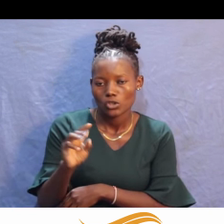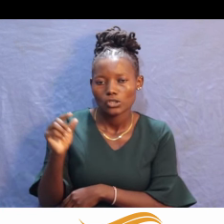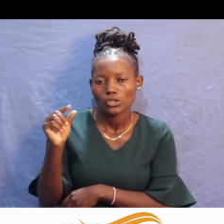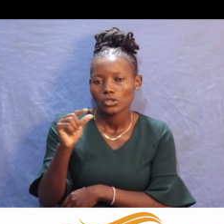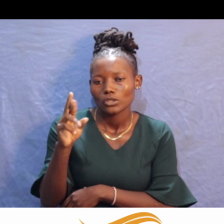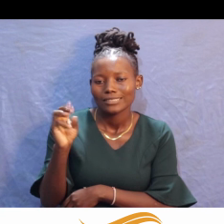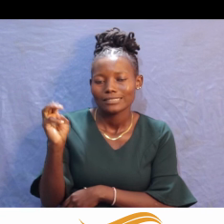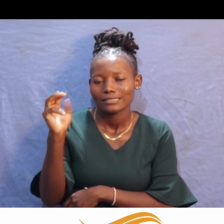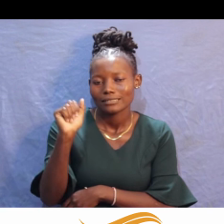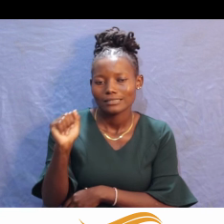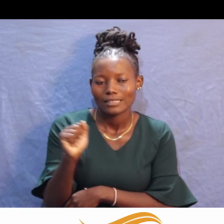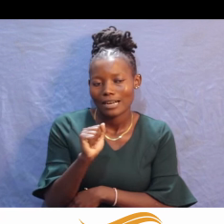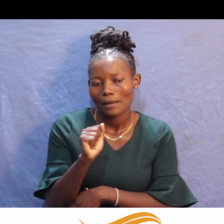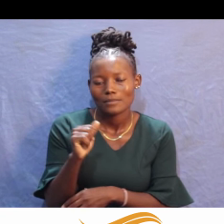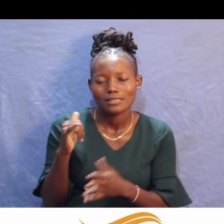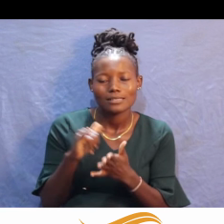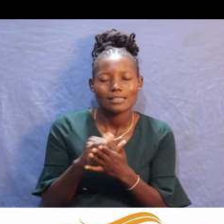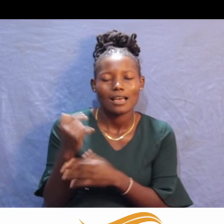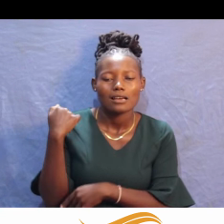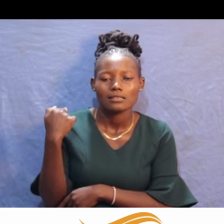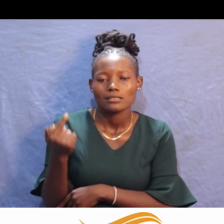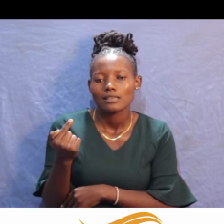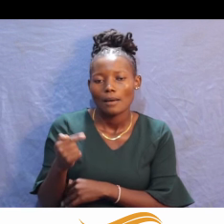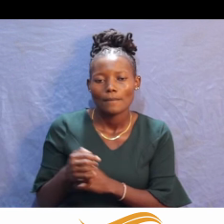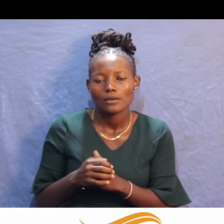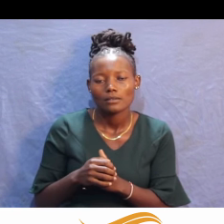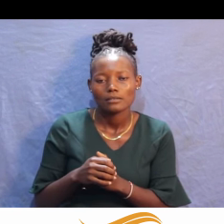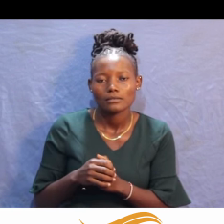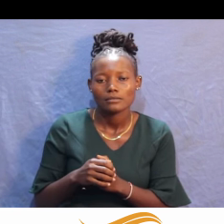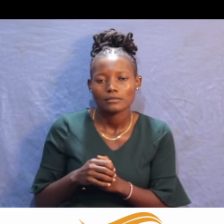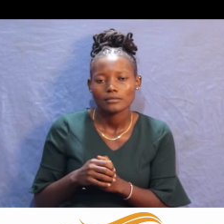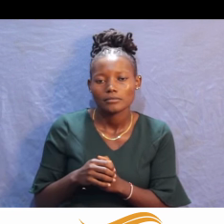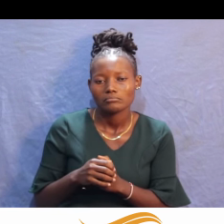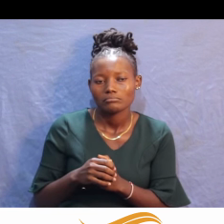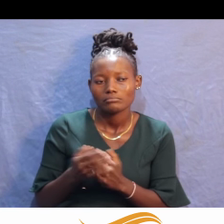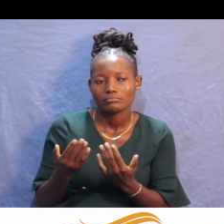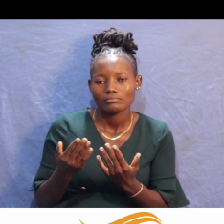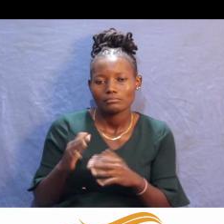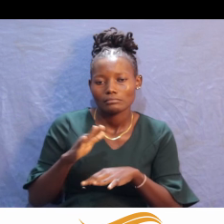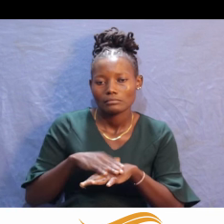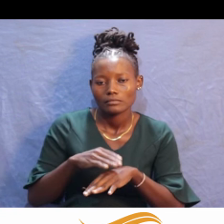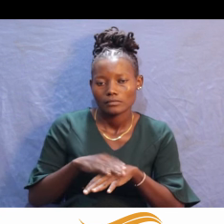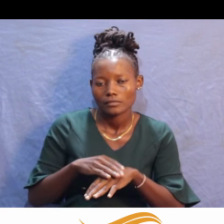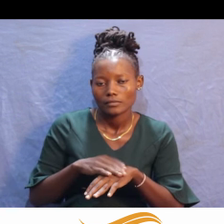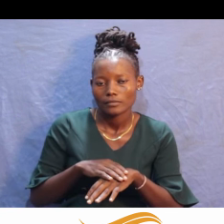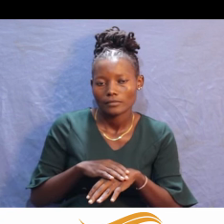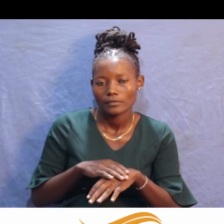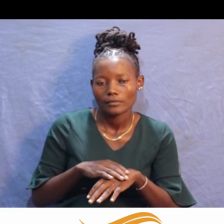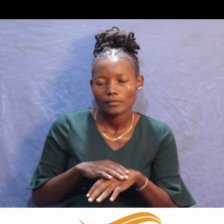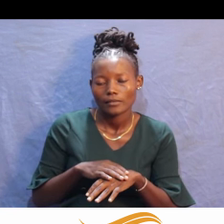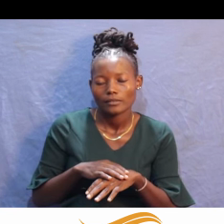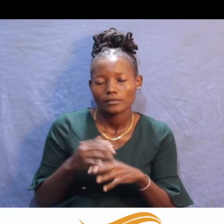100 milliliters of blood. So that number is pretty standard, and that the hemoglobin has to